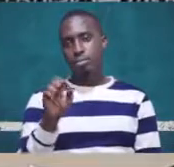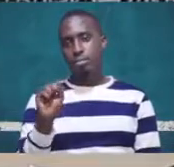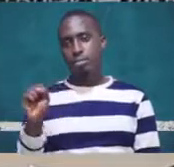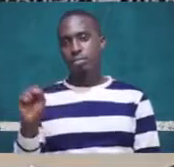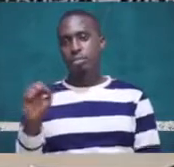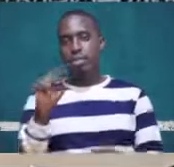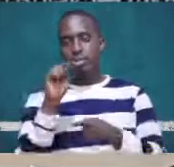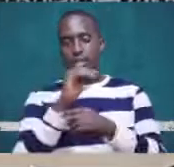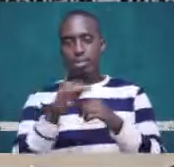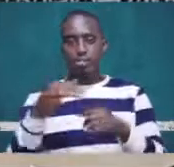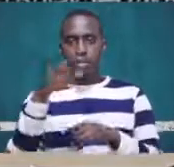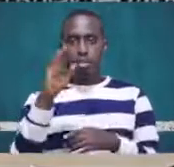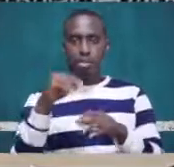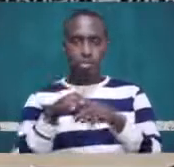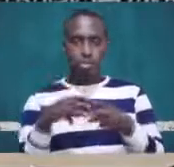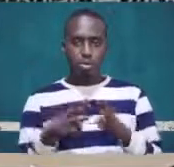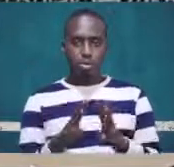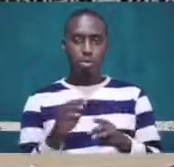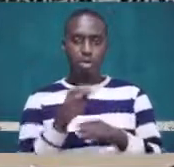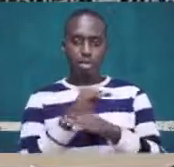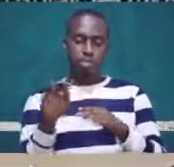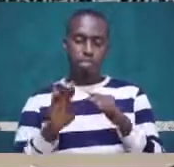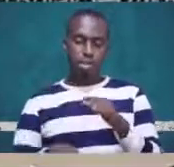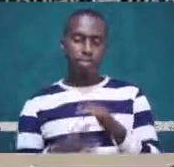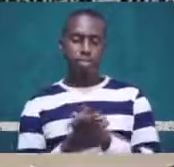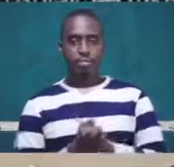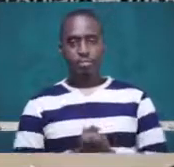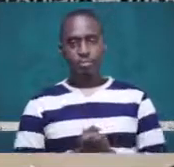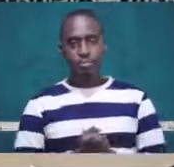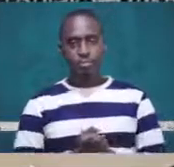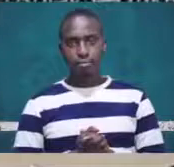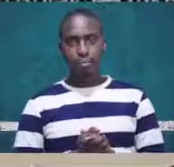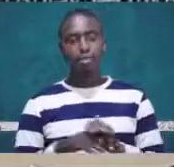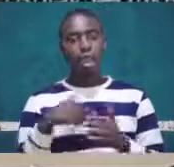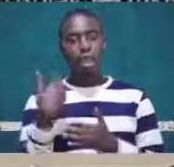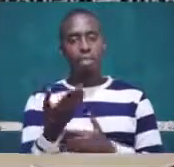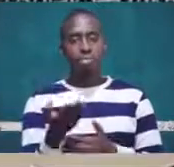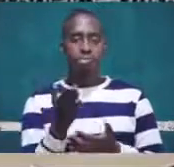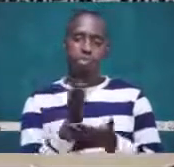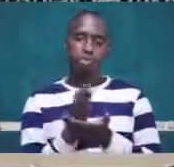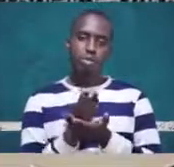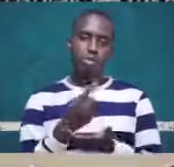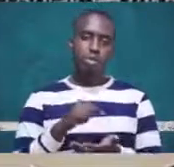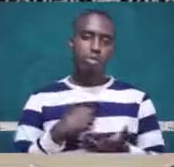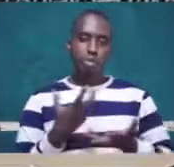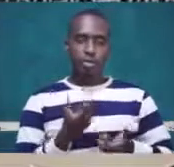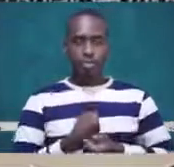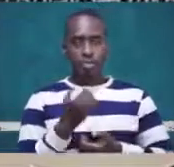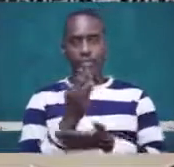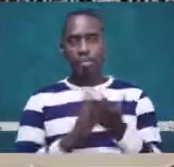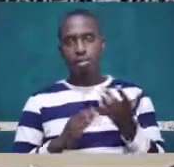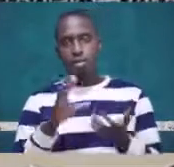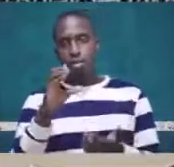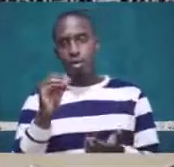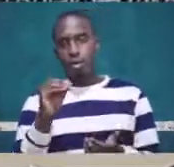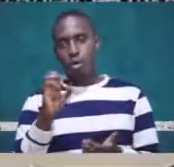the numerator in terms of denominator. Then, of course, we'll be having some